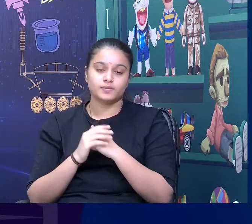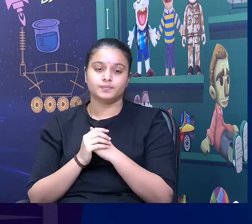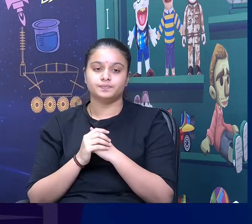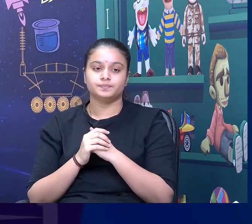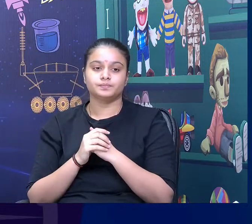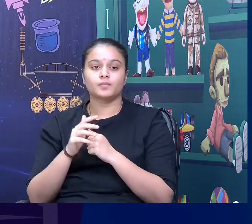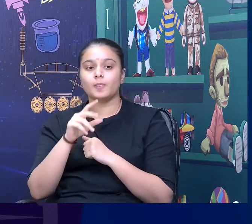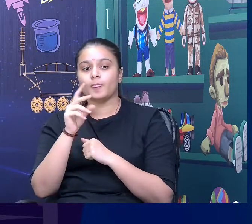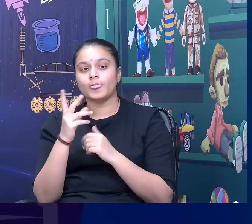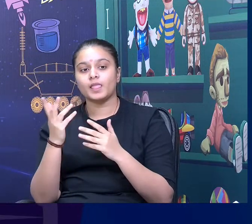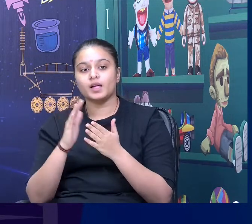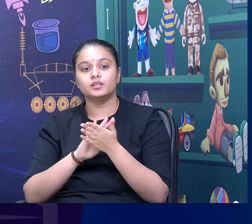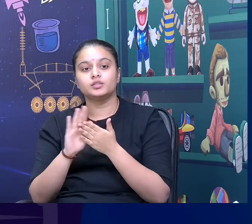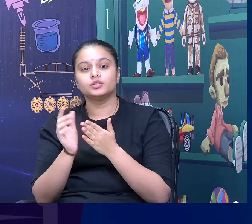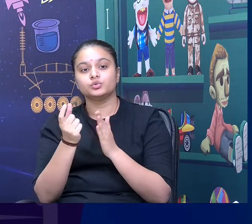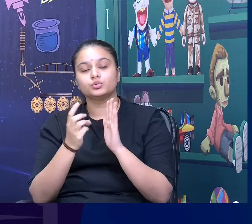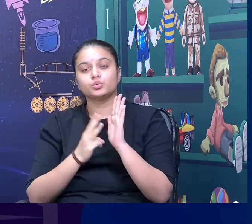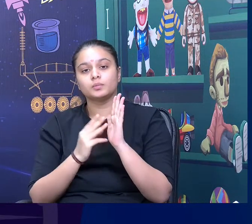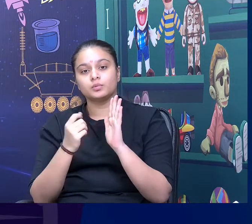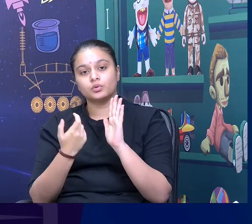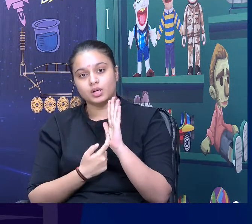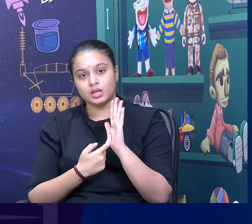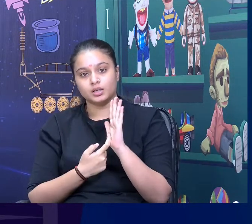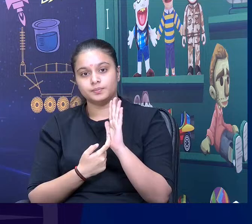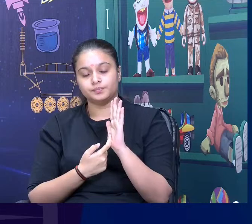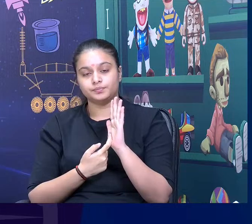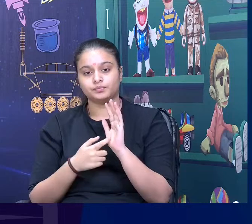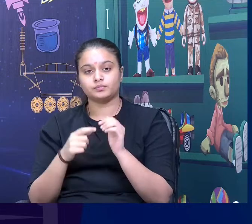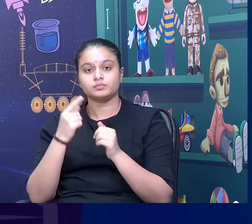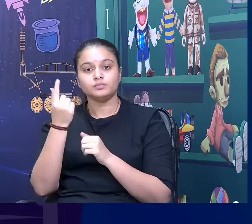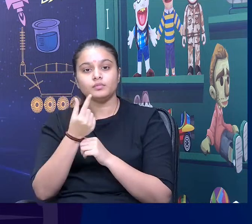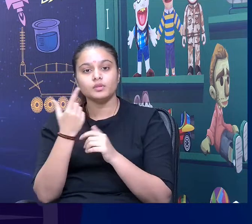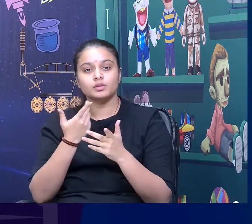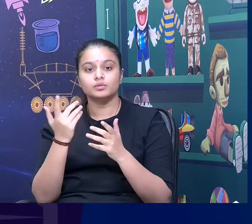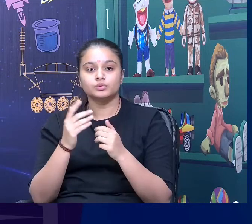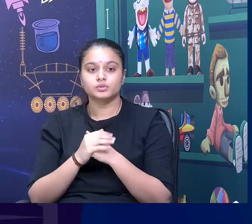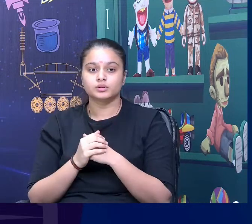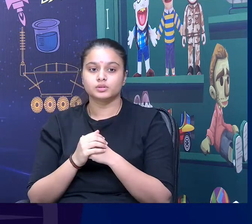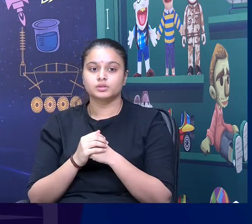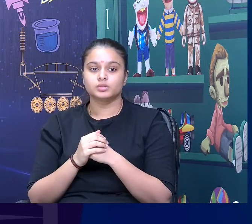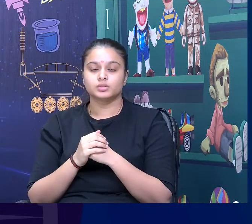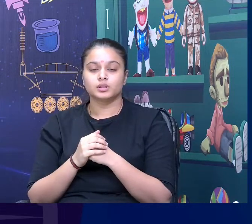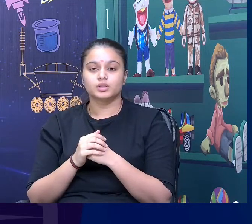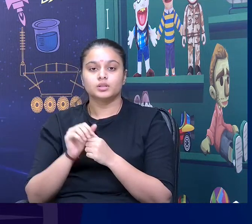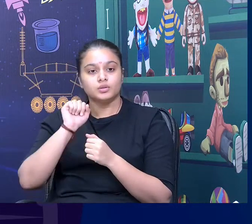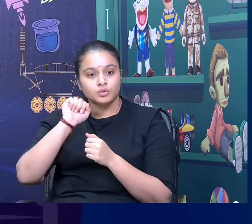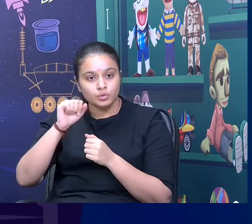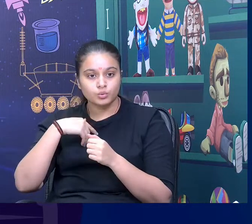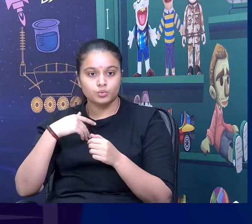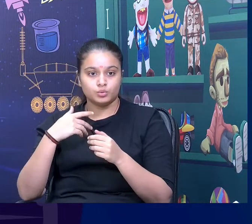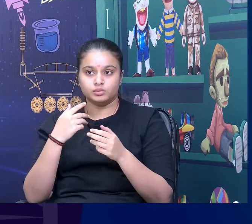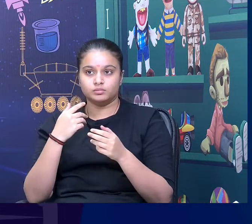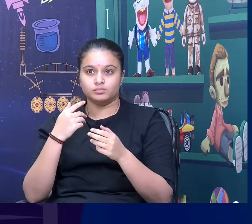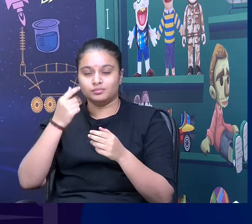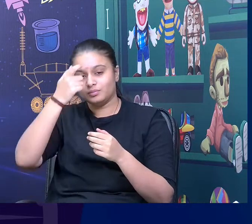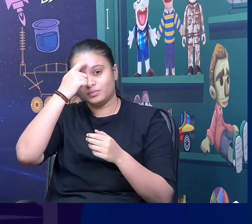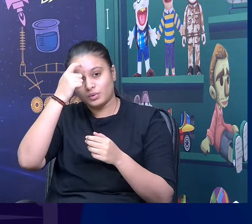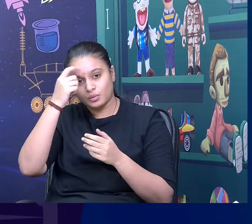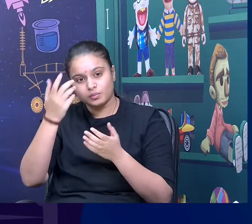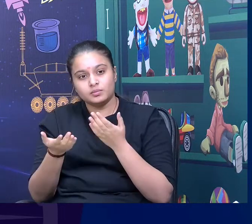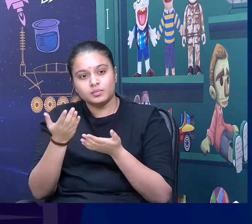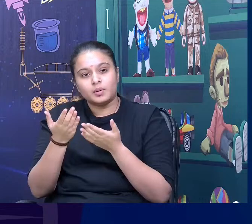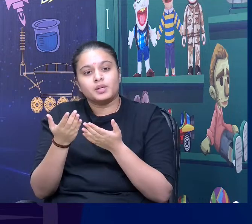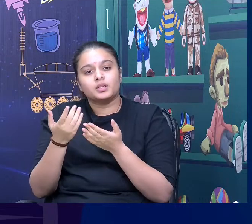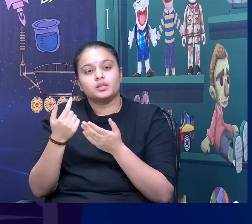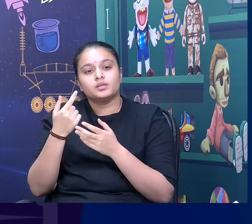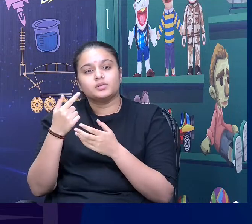another important thing is humor. Both these men use humor as a coping mechanism for their struggles. If